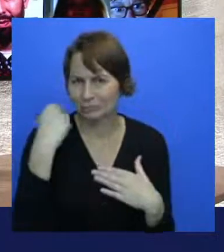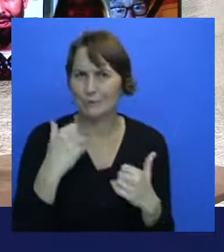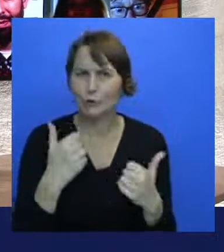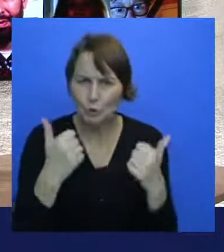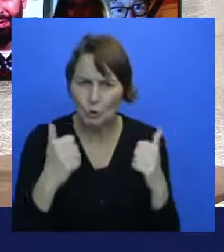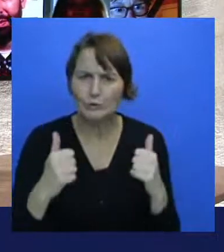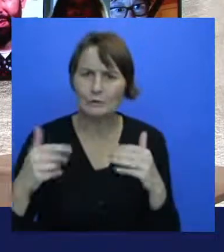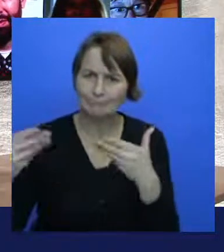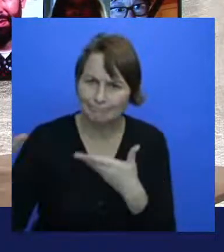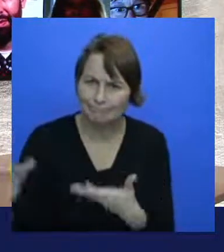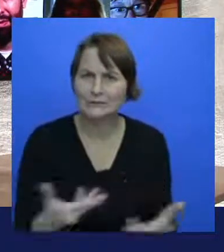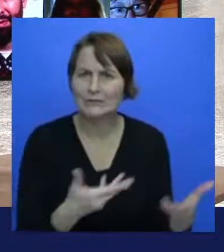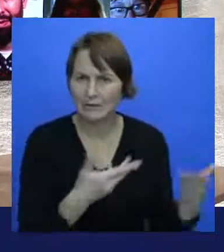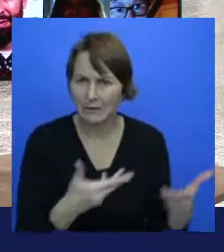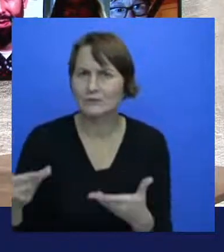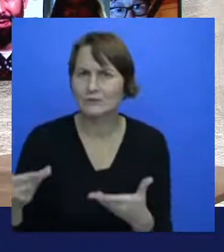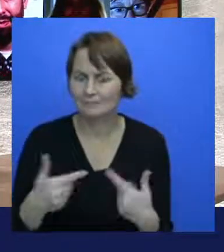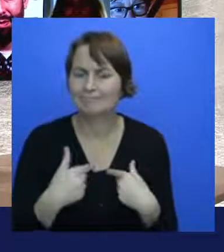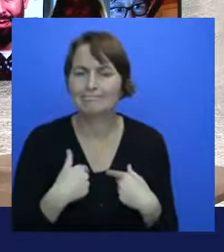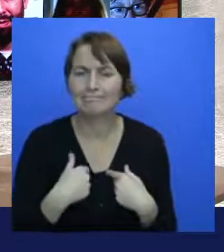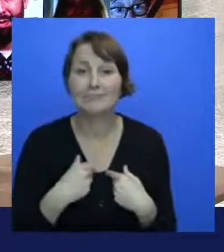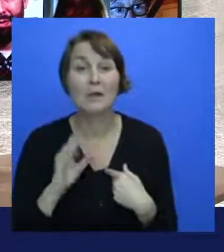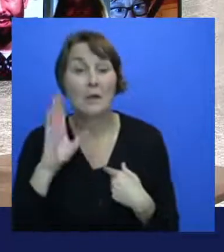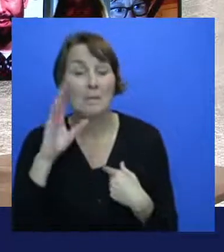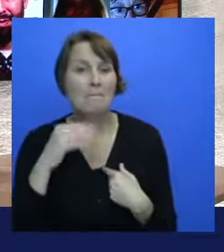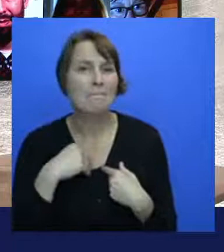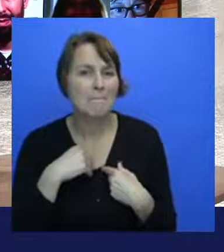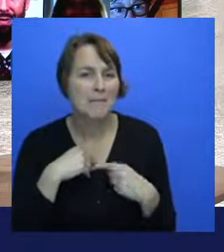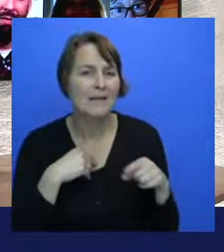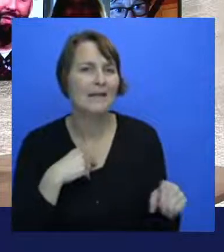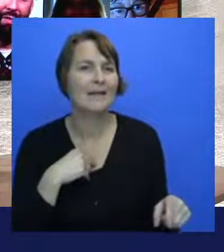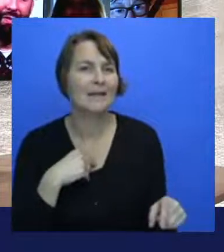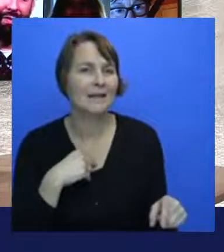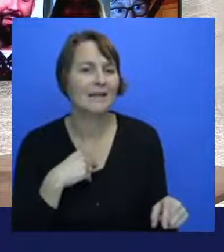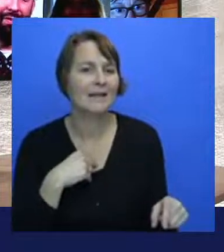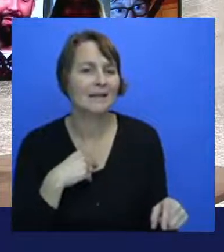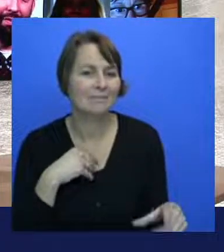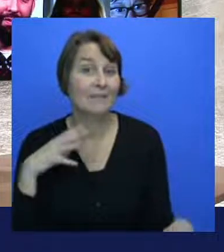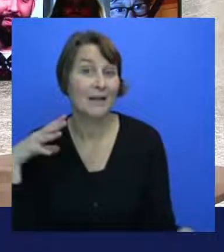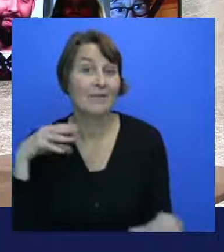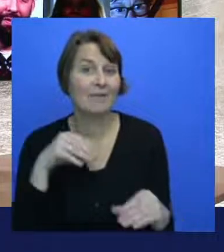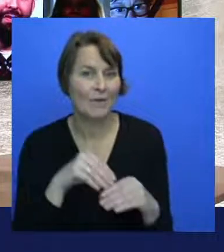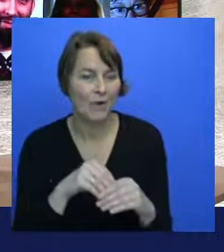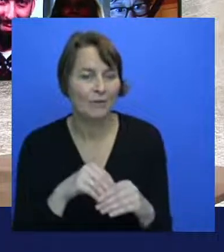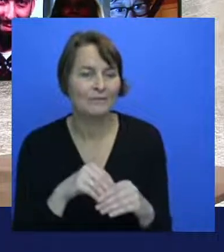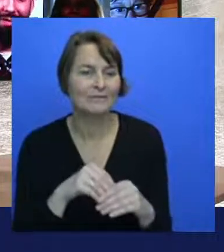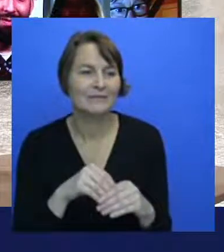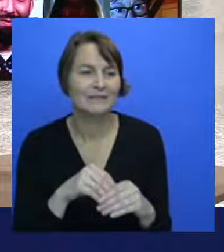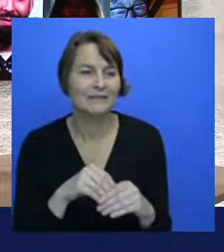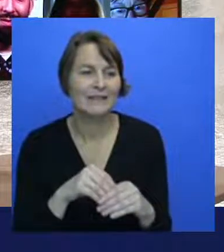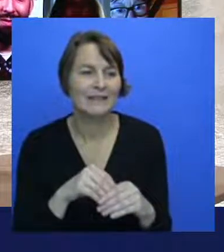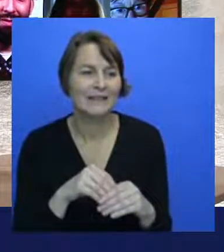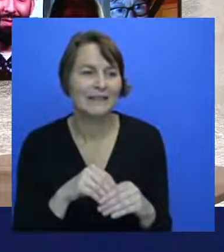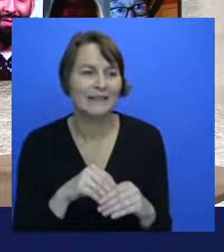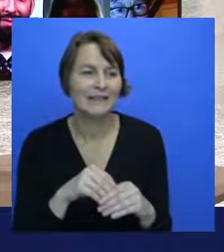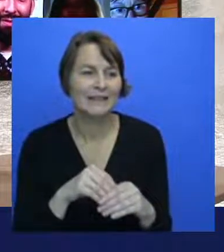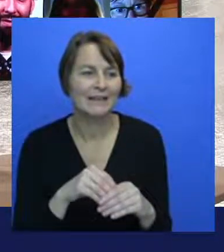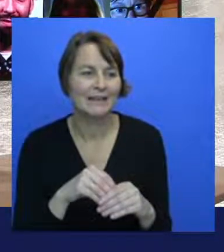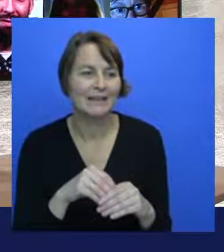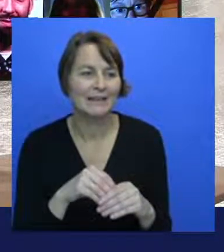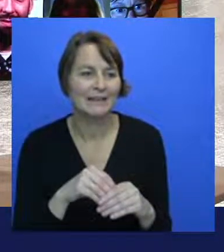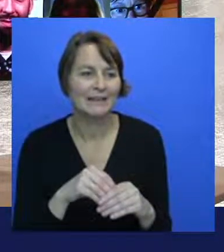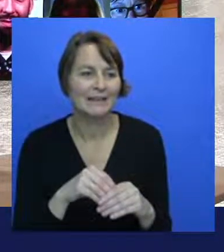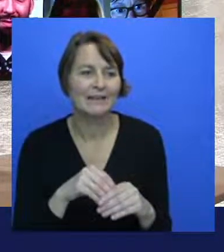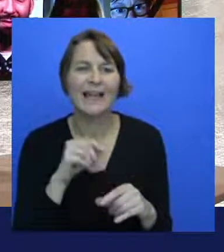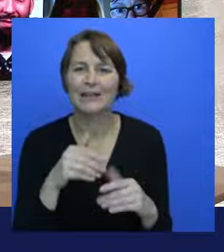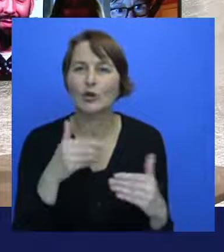that I had a chance to be MC at. I was at Ignite. So we were